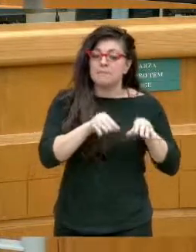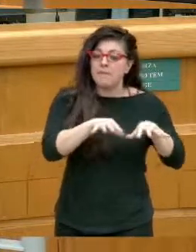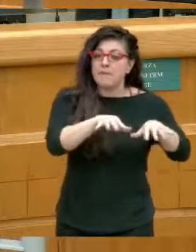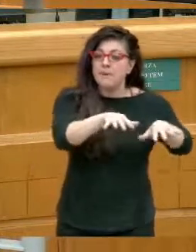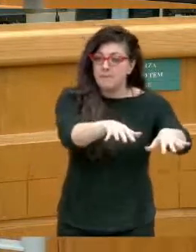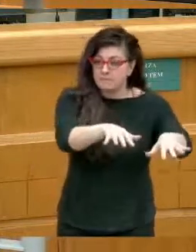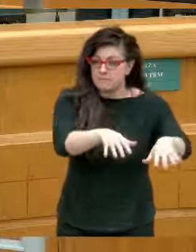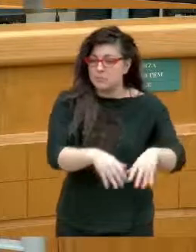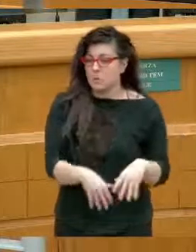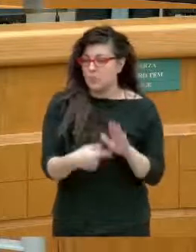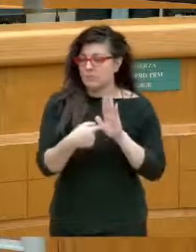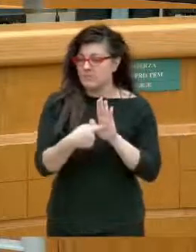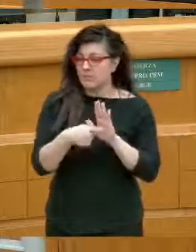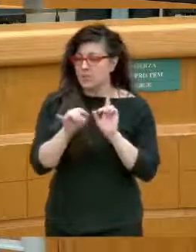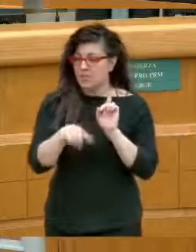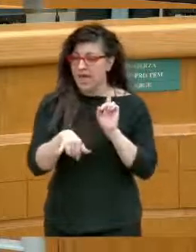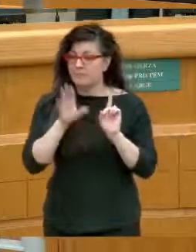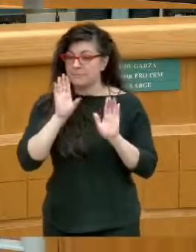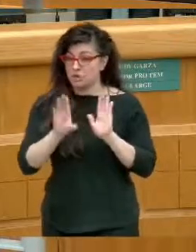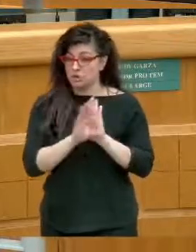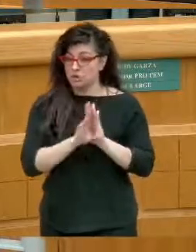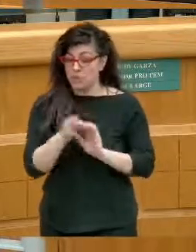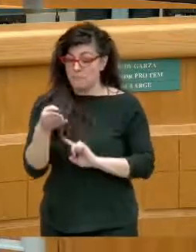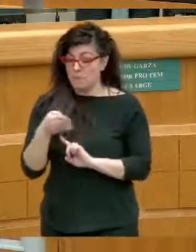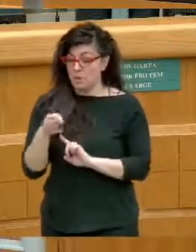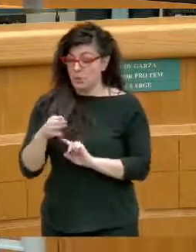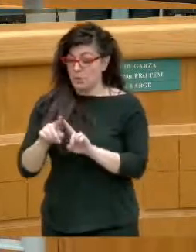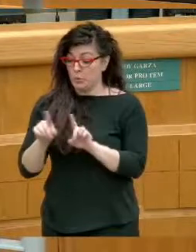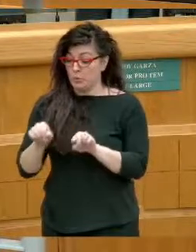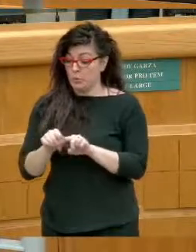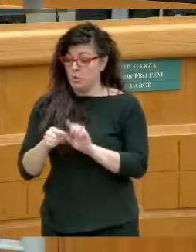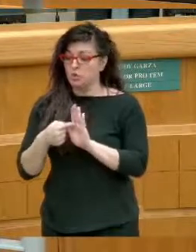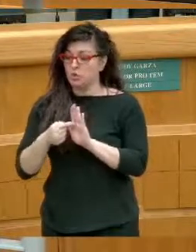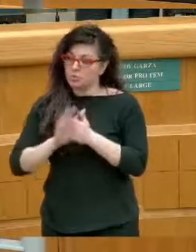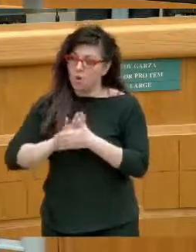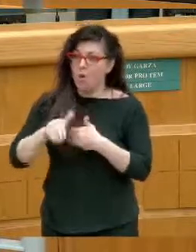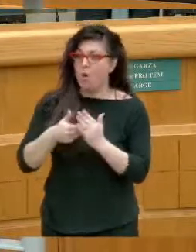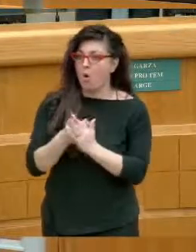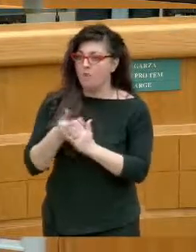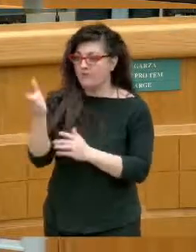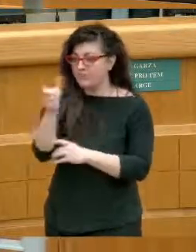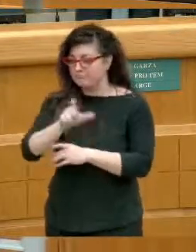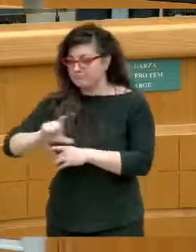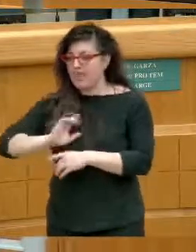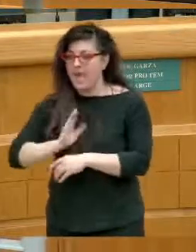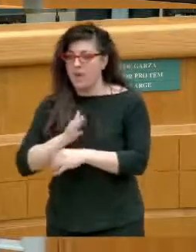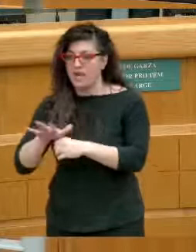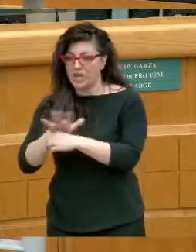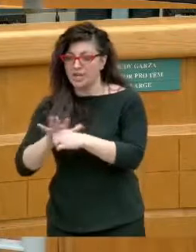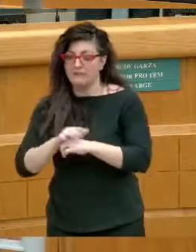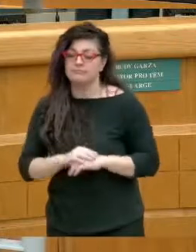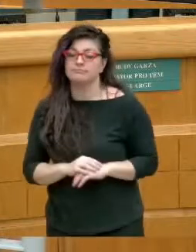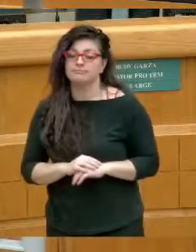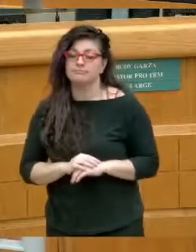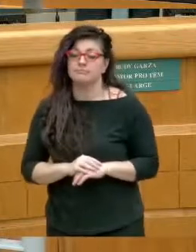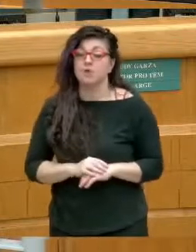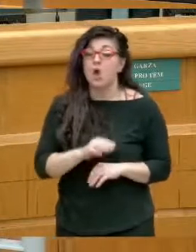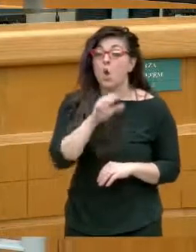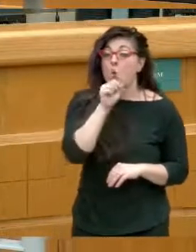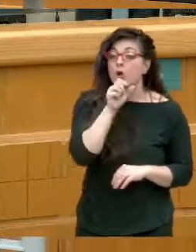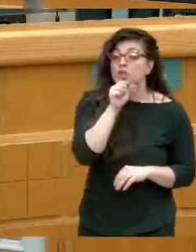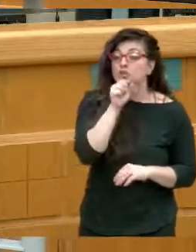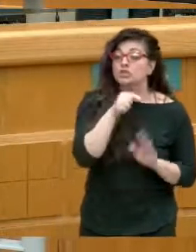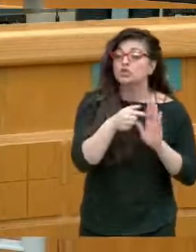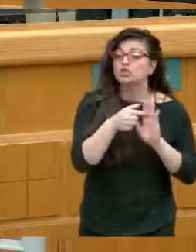area. So the blue box here represents the whole Coastal Bend area, and the orange box represents a hypothetical portion of the Coastal